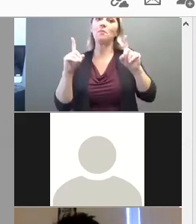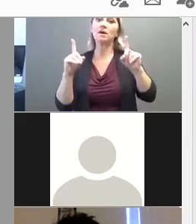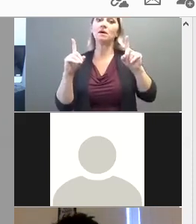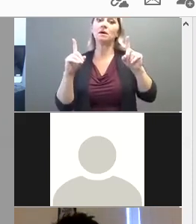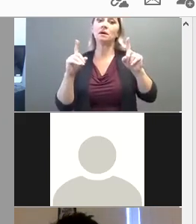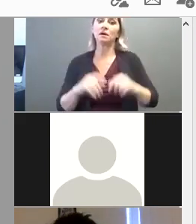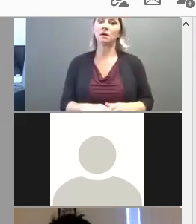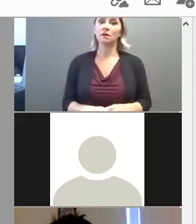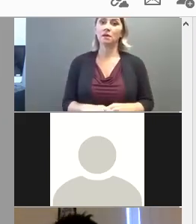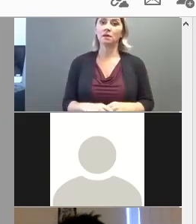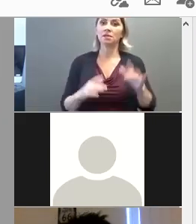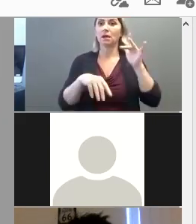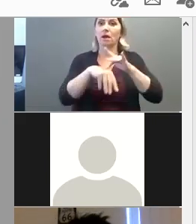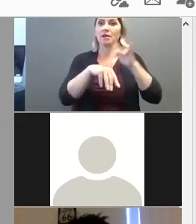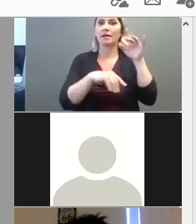root node?